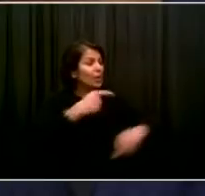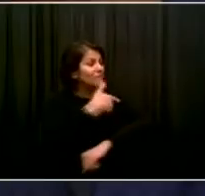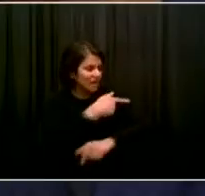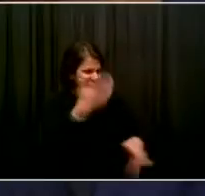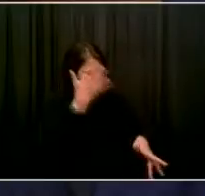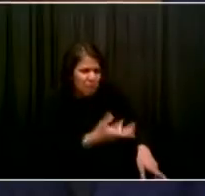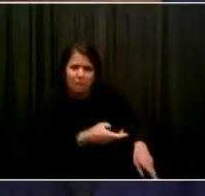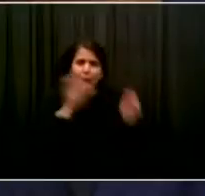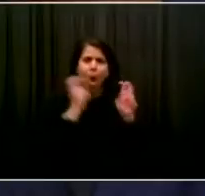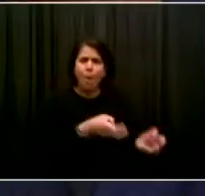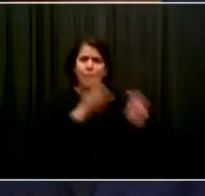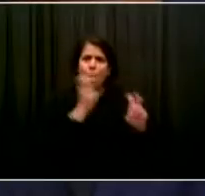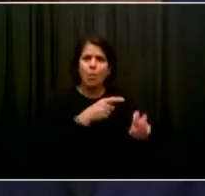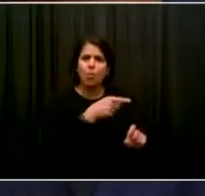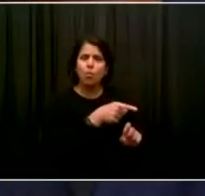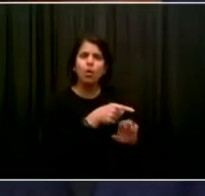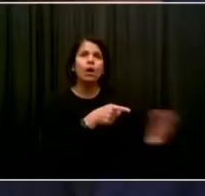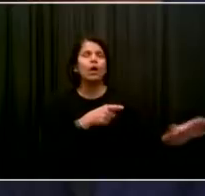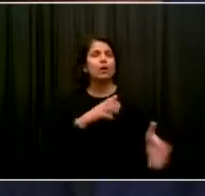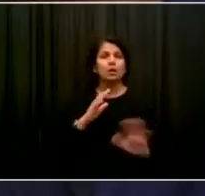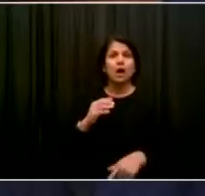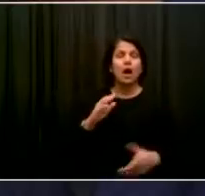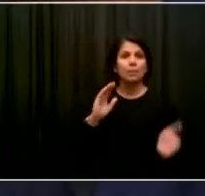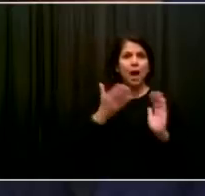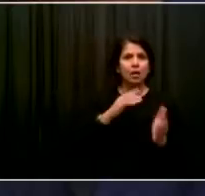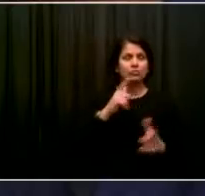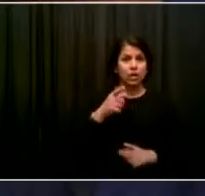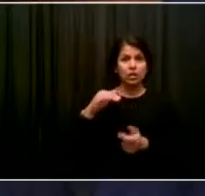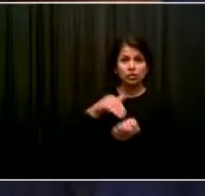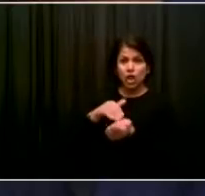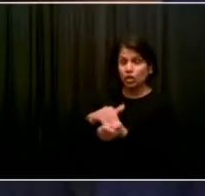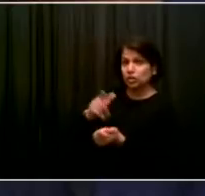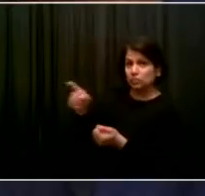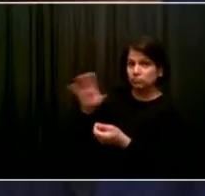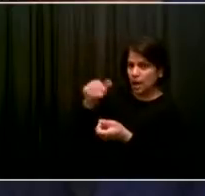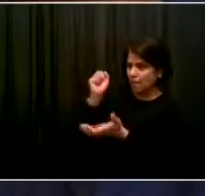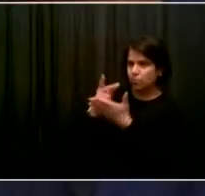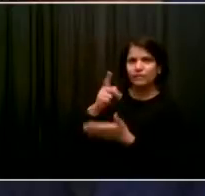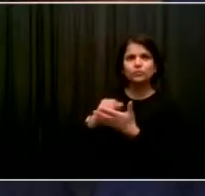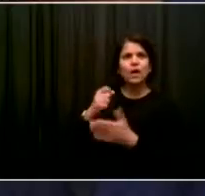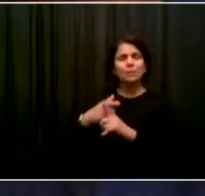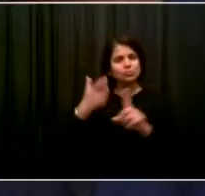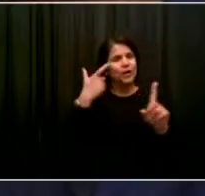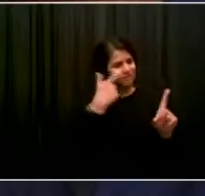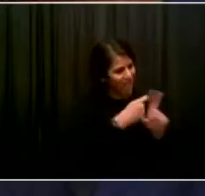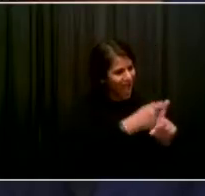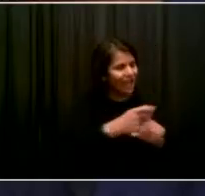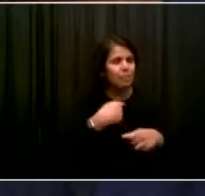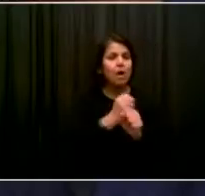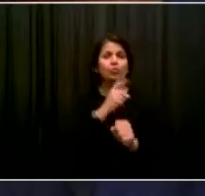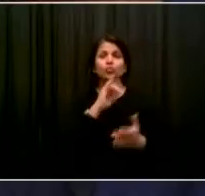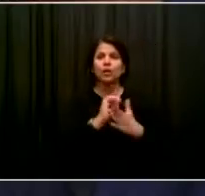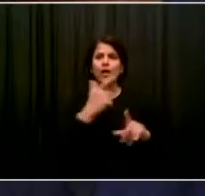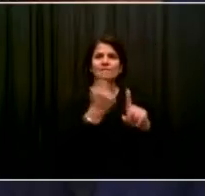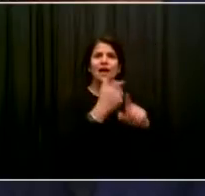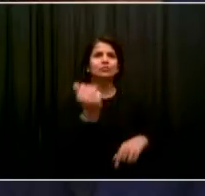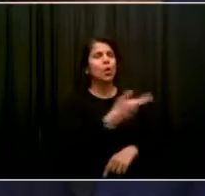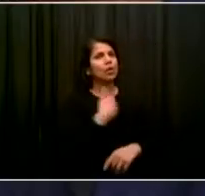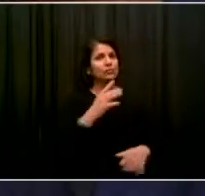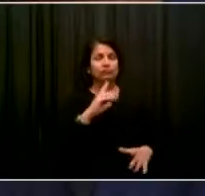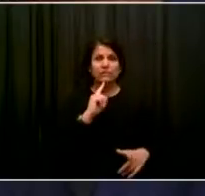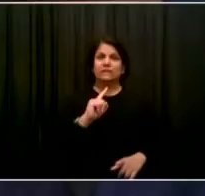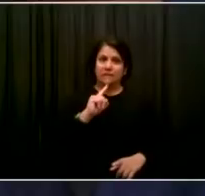sure the doctor would agree, if you are vaccinated, boosted, and then did not have serious pre-existing conditions,